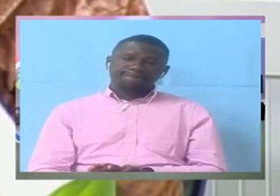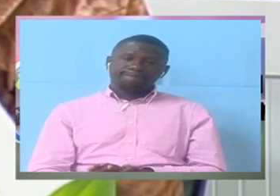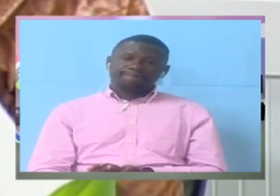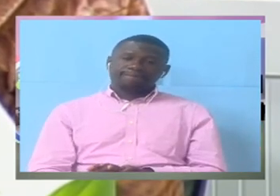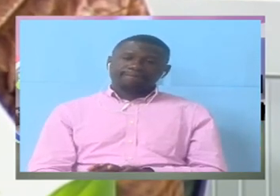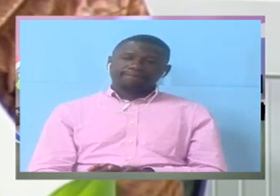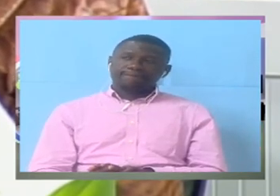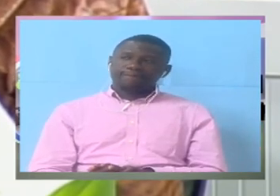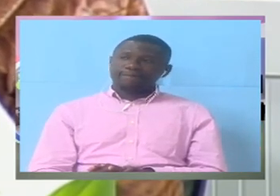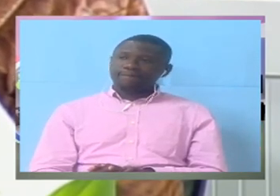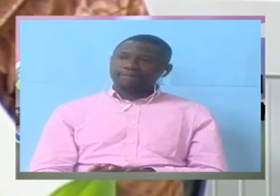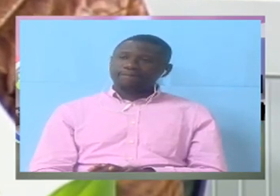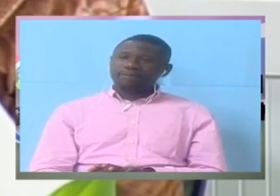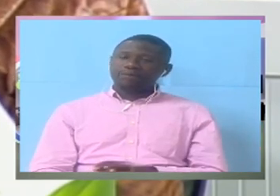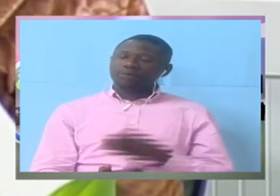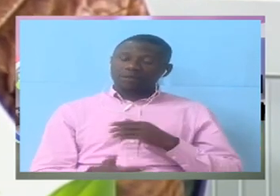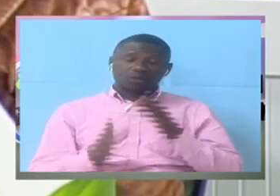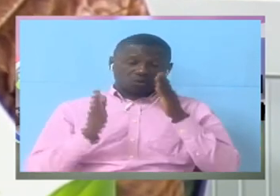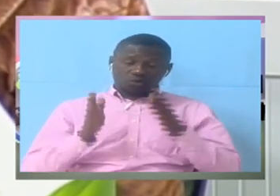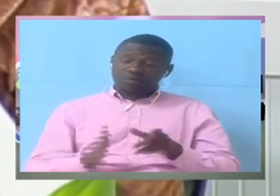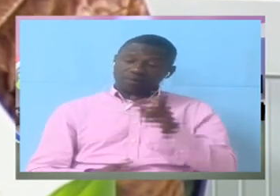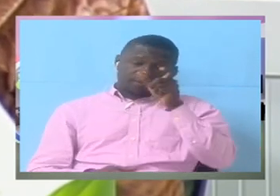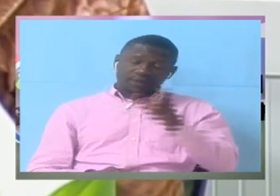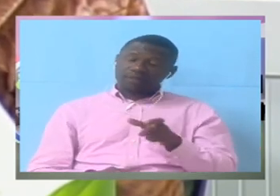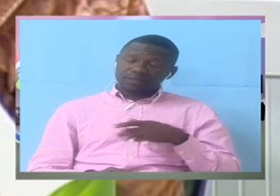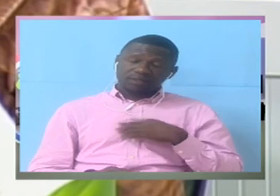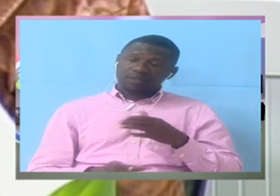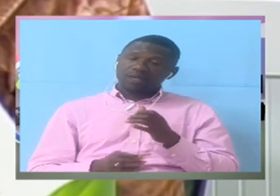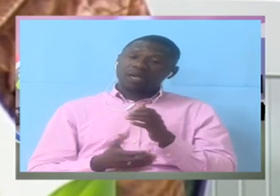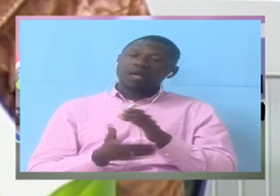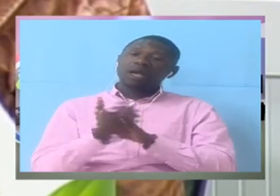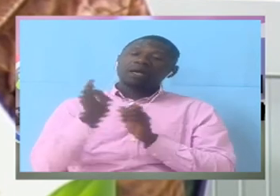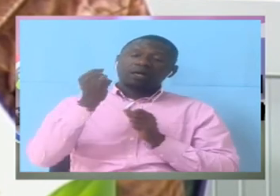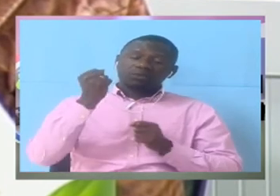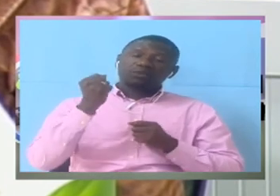Commissioner. Well, human beings' affairs are in the hands of God.